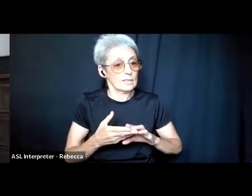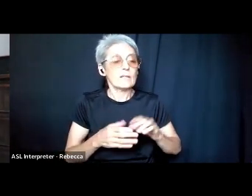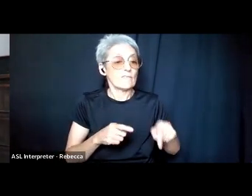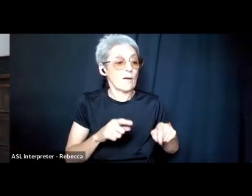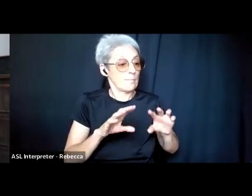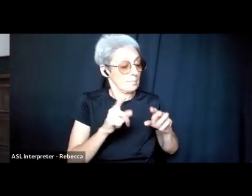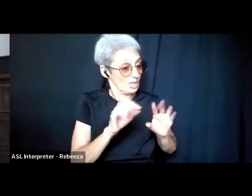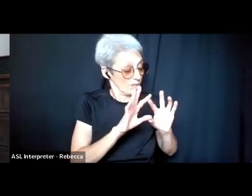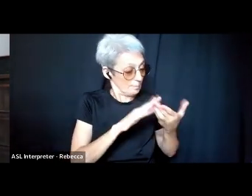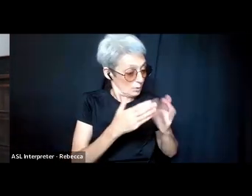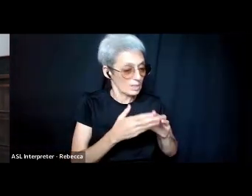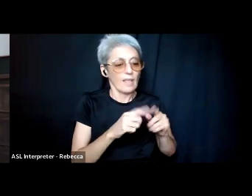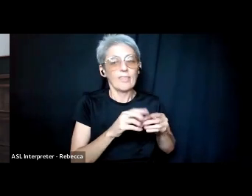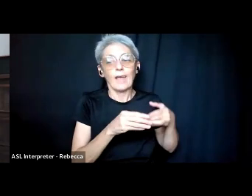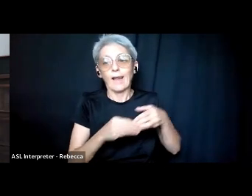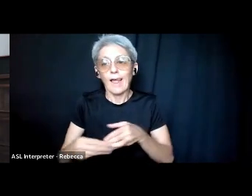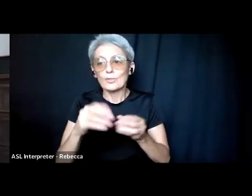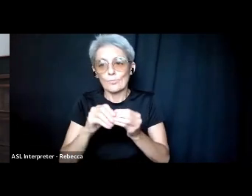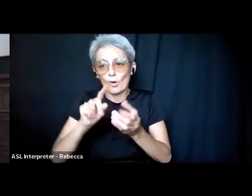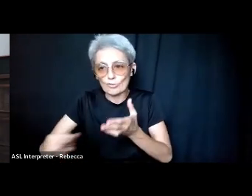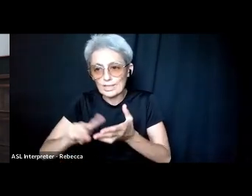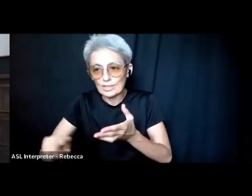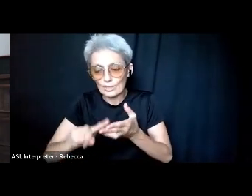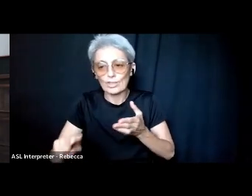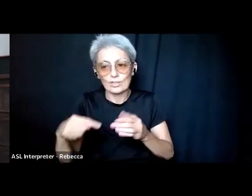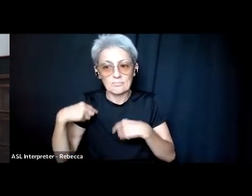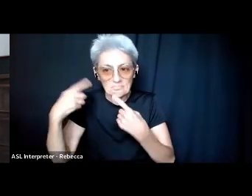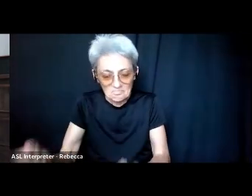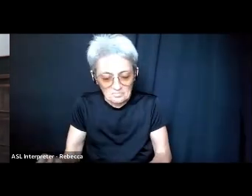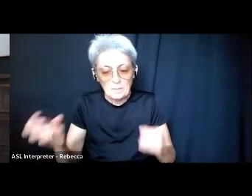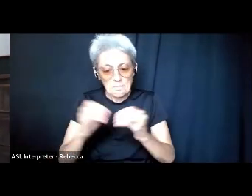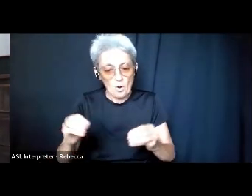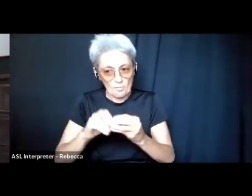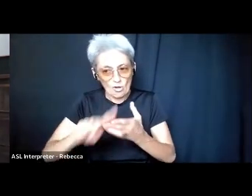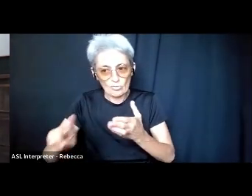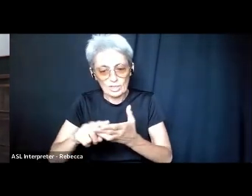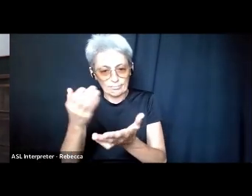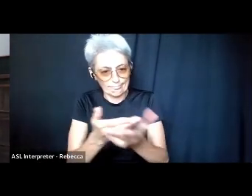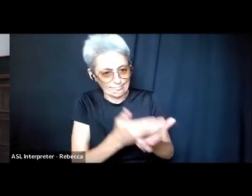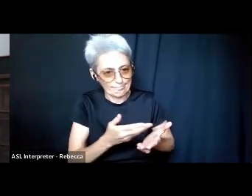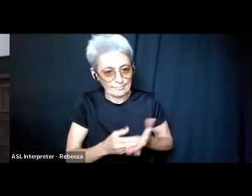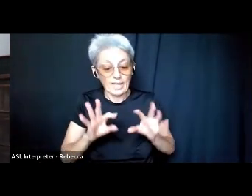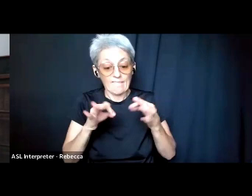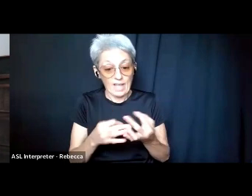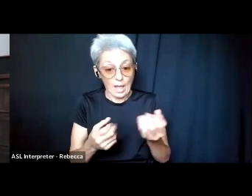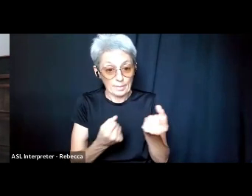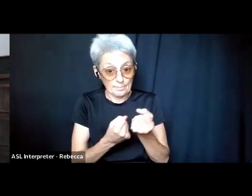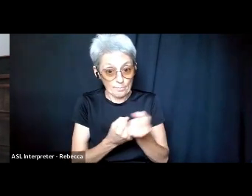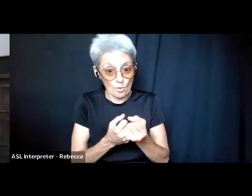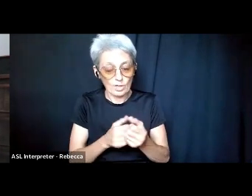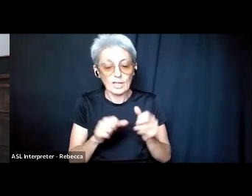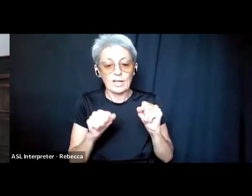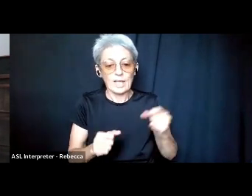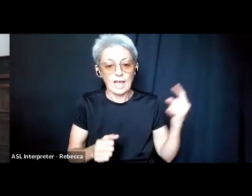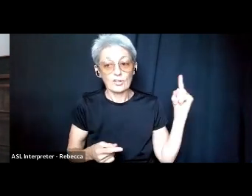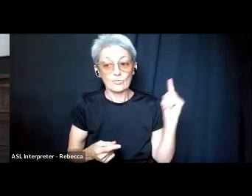over the years. So there is a lot of evidence now that family support can reduce